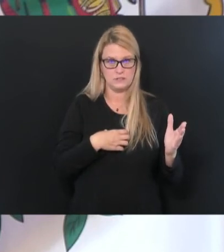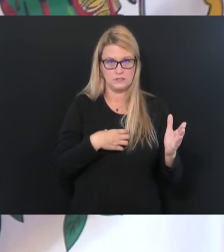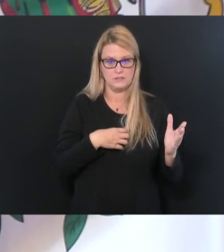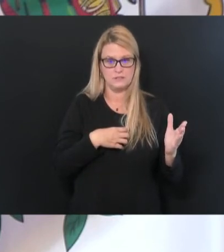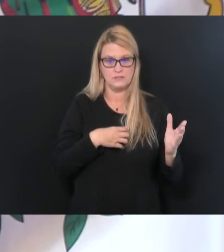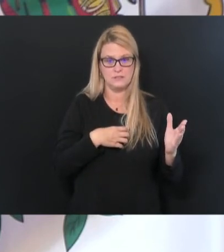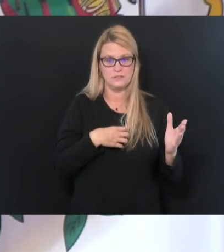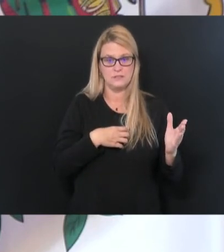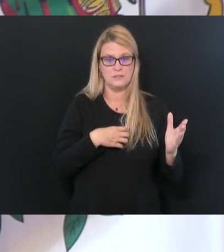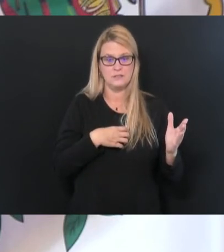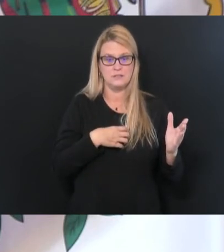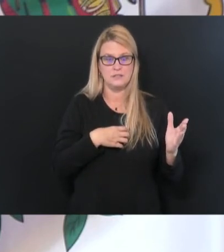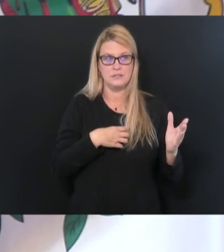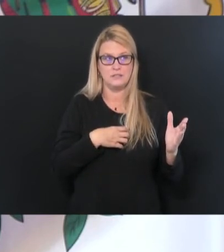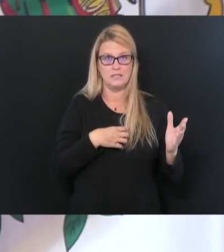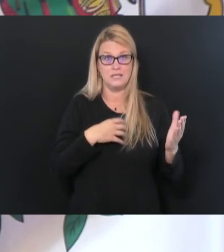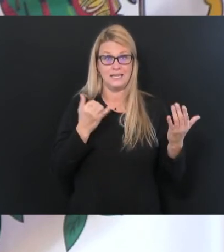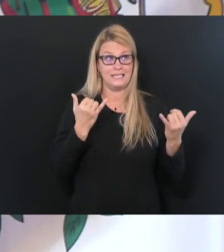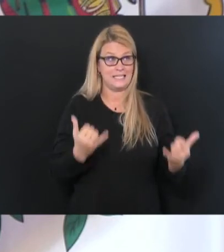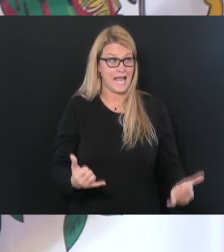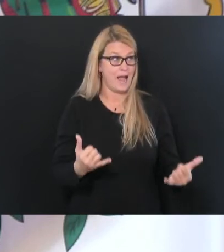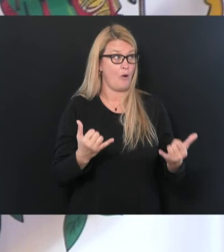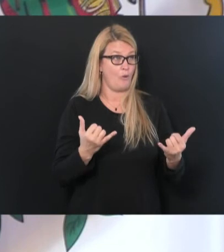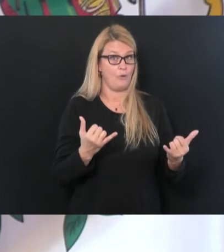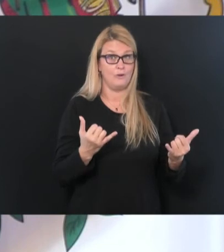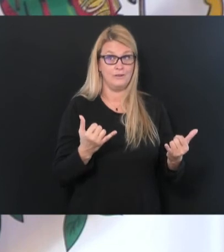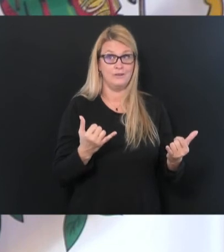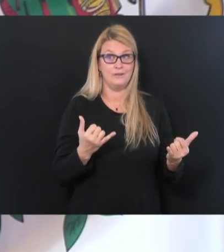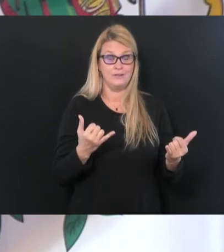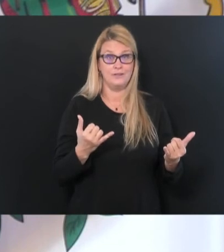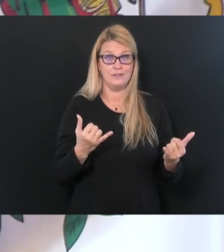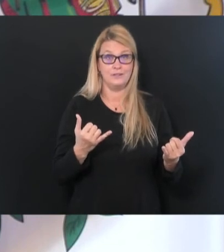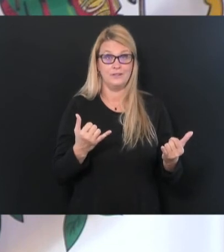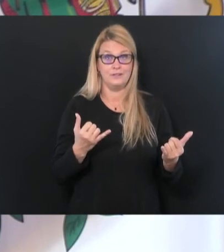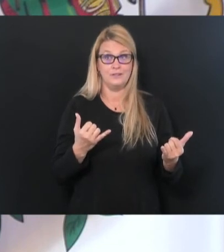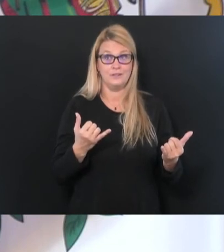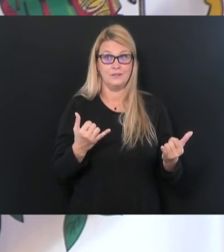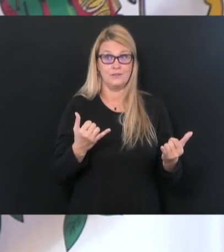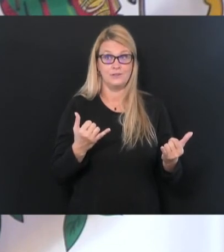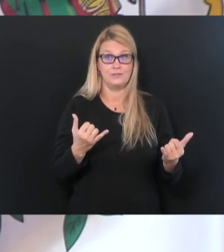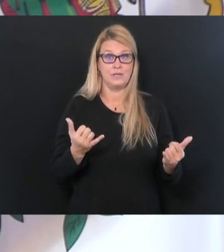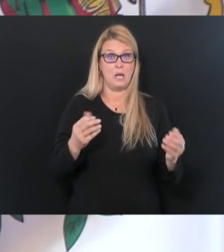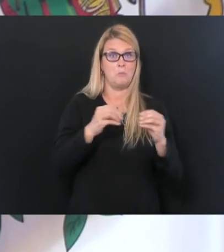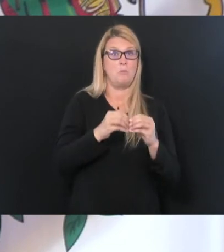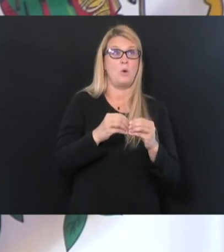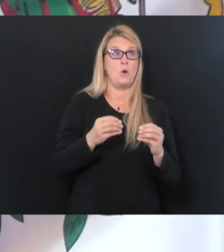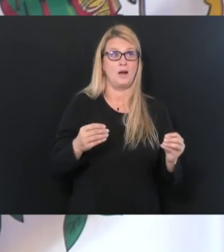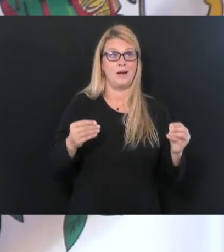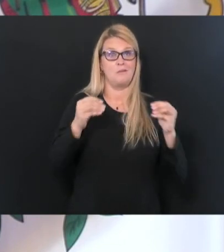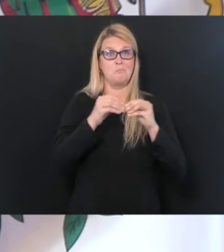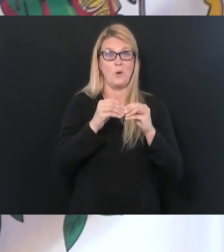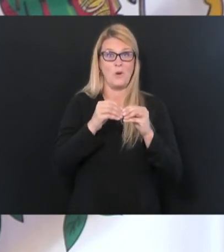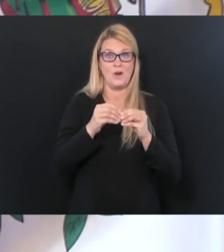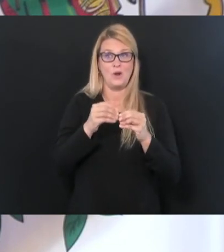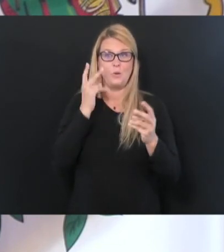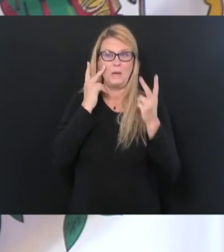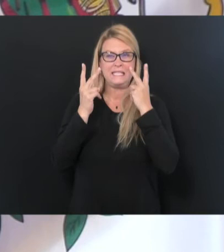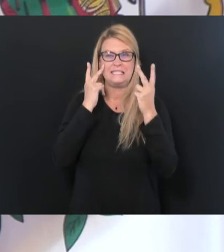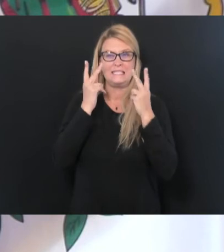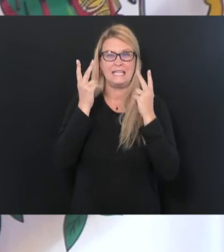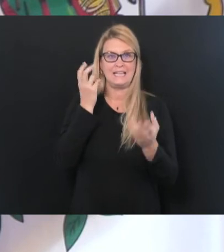The likelihood now is the way more and more the evidence is coming, and that was